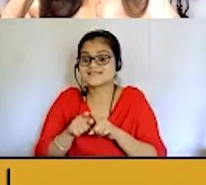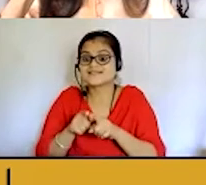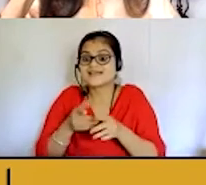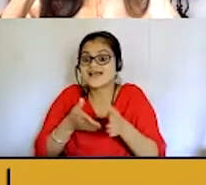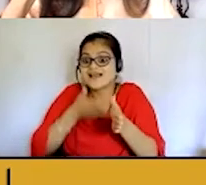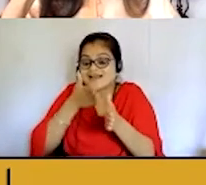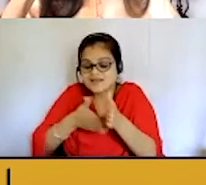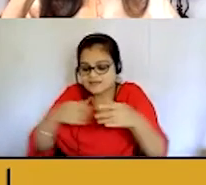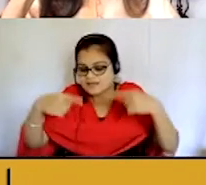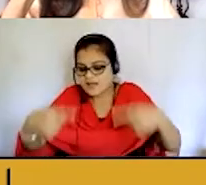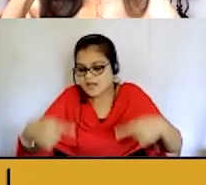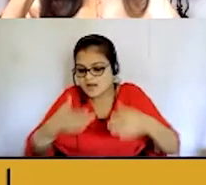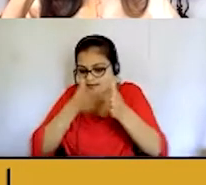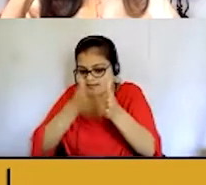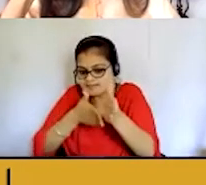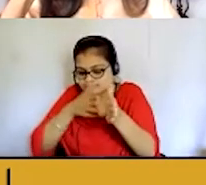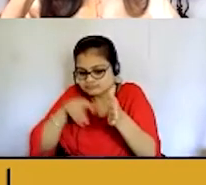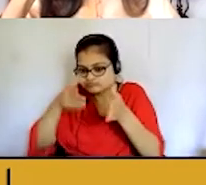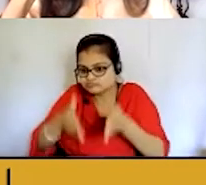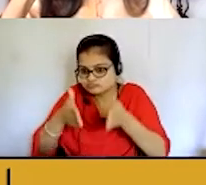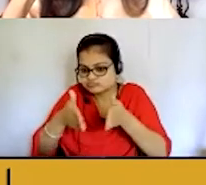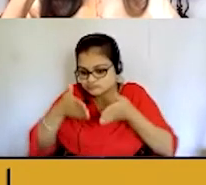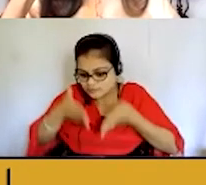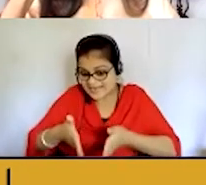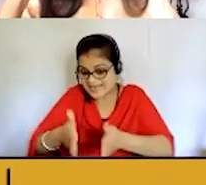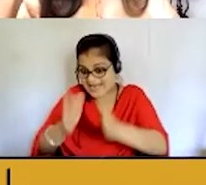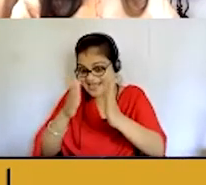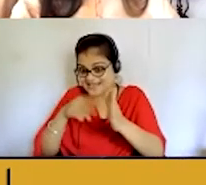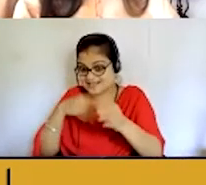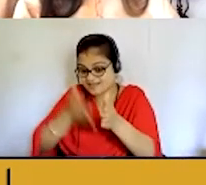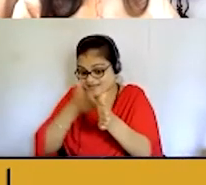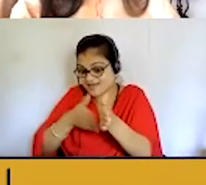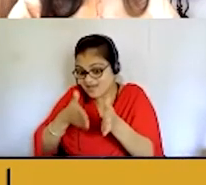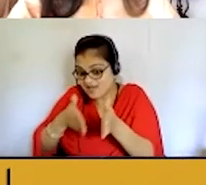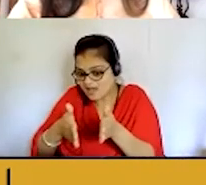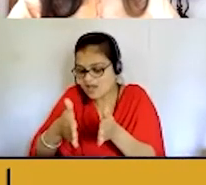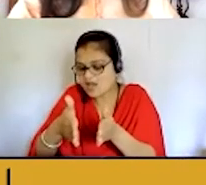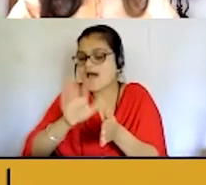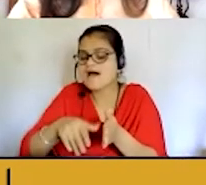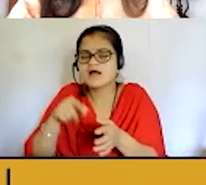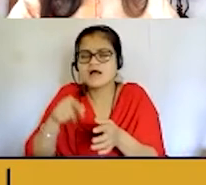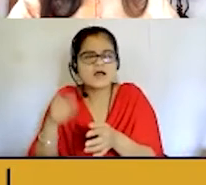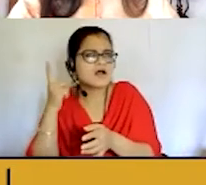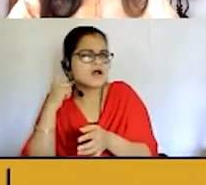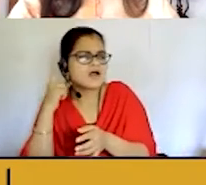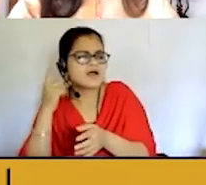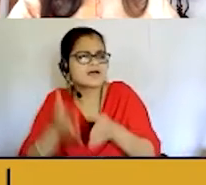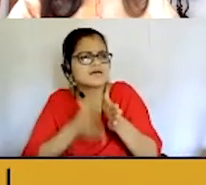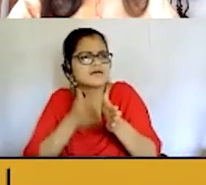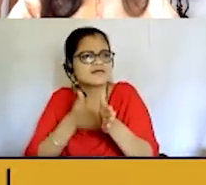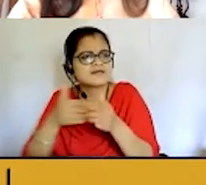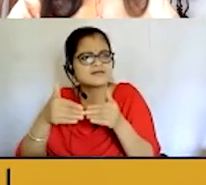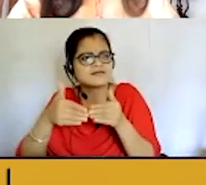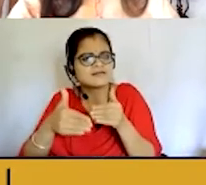train's wheels going over the tracks. So using the sound of the loom in the rhythm of a train's wheel going